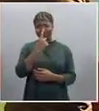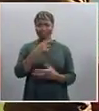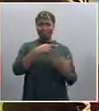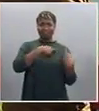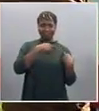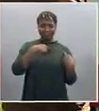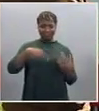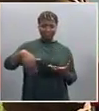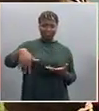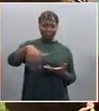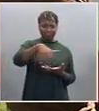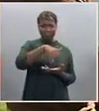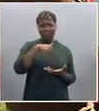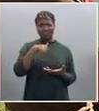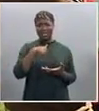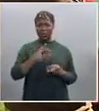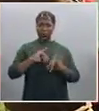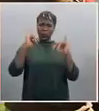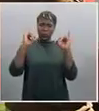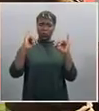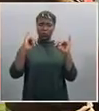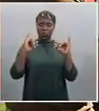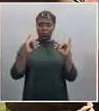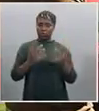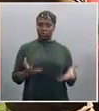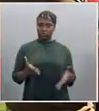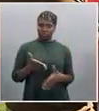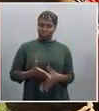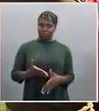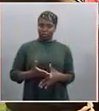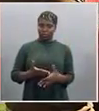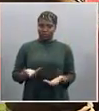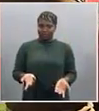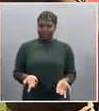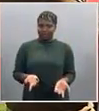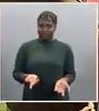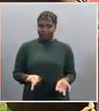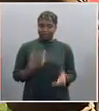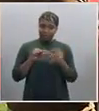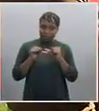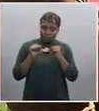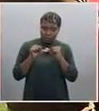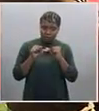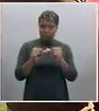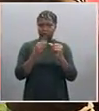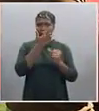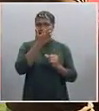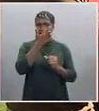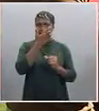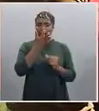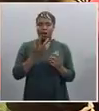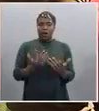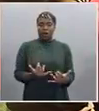responsible for waste management in a city, and that job, is continuing. And